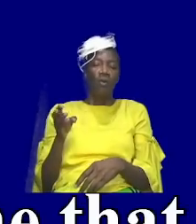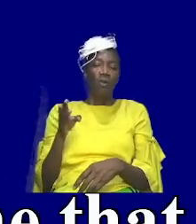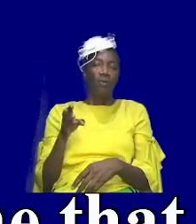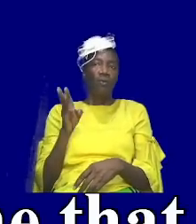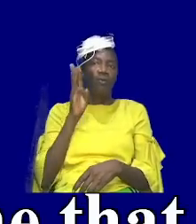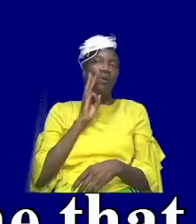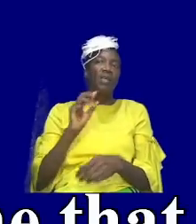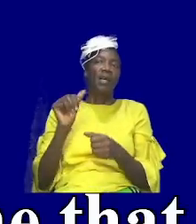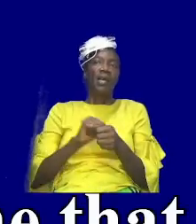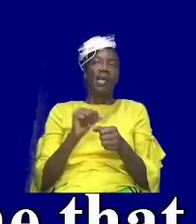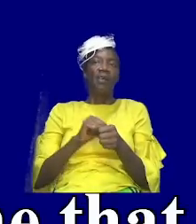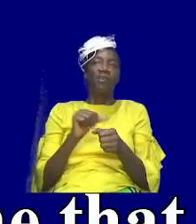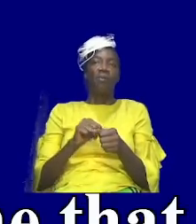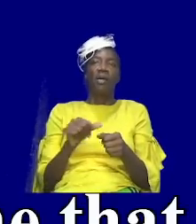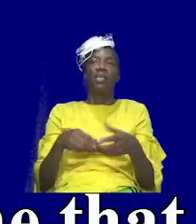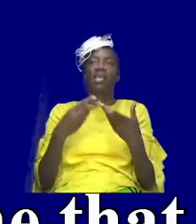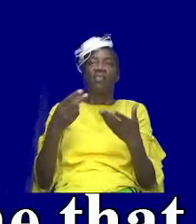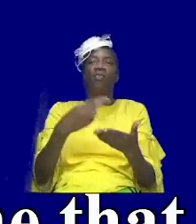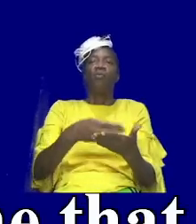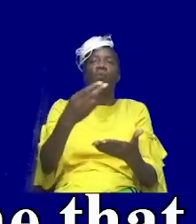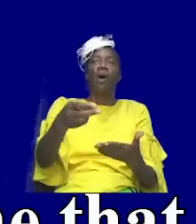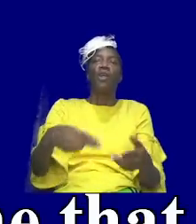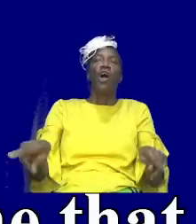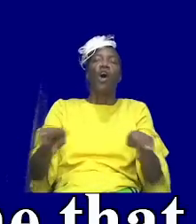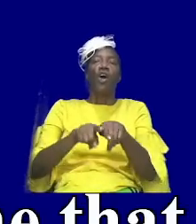using here, in this particular instance,